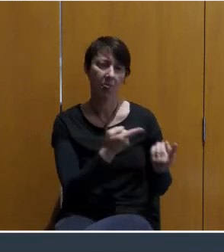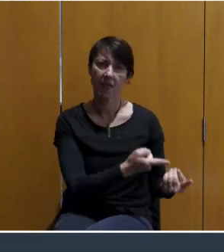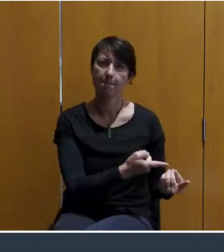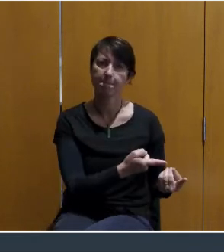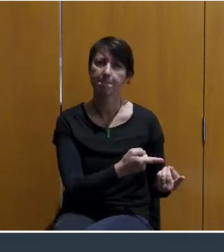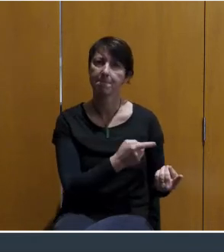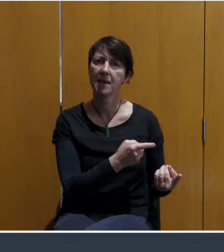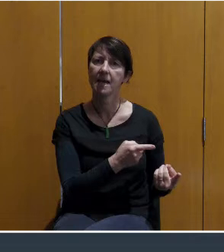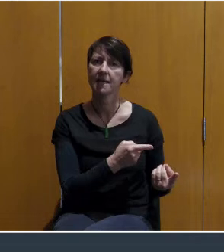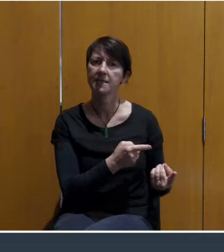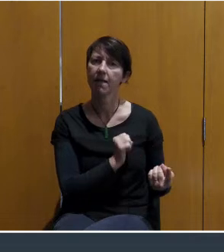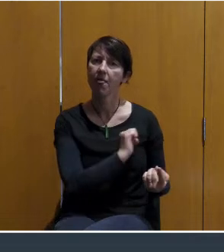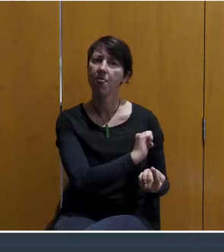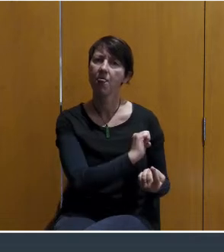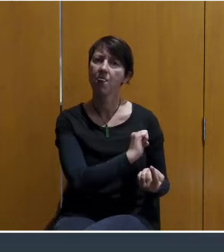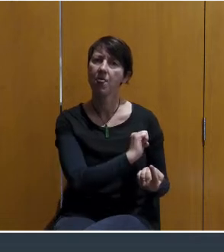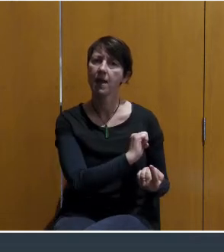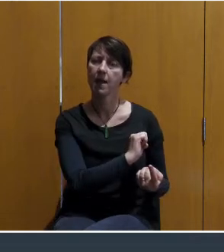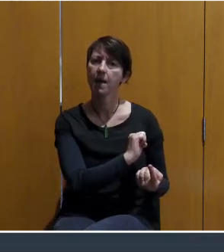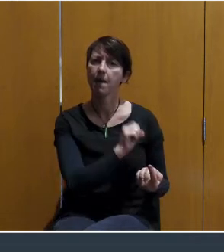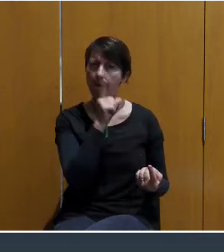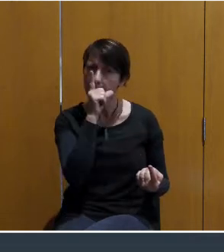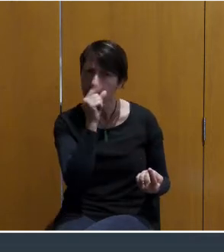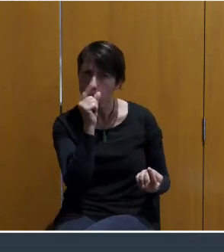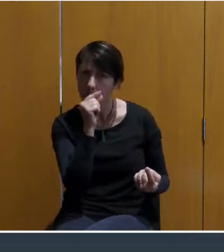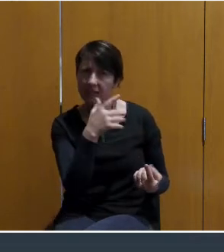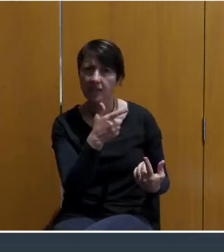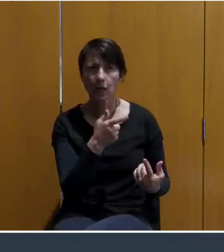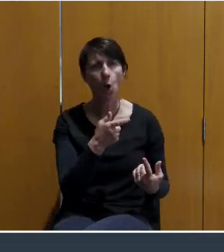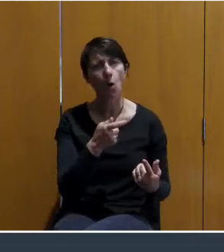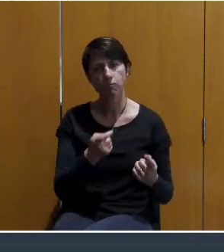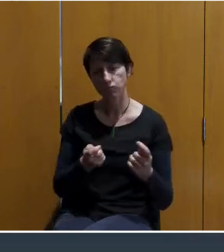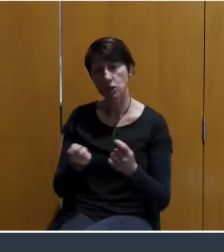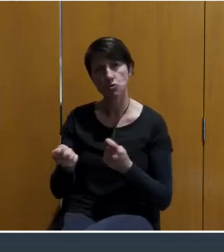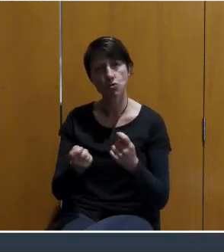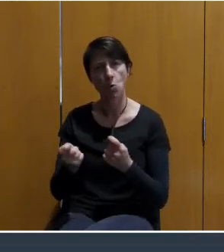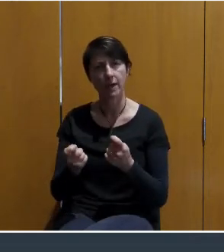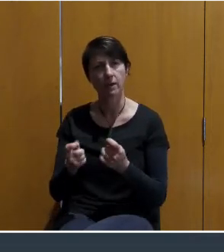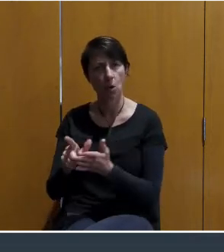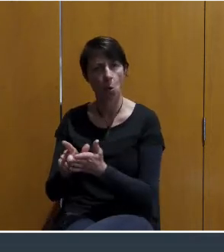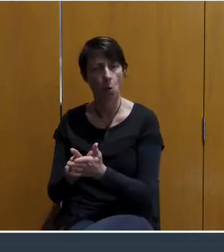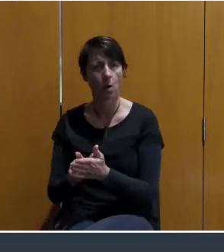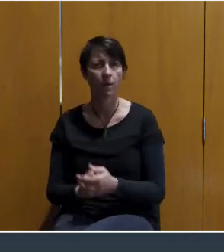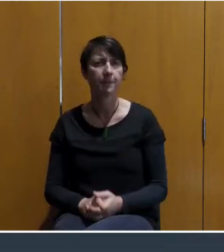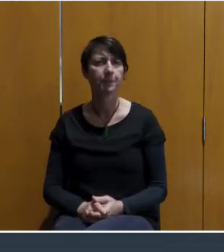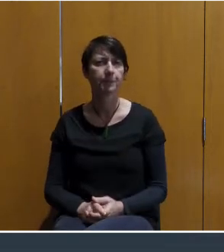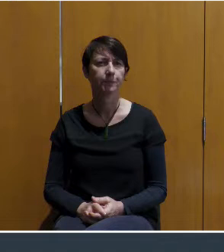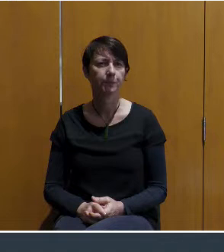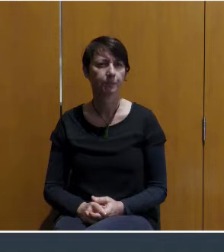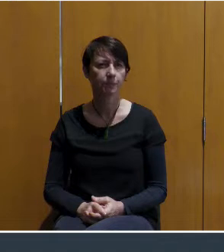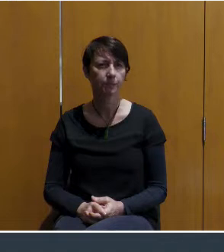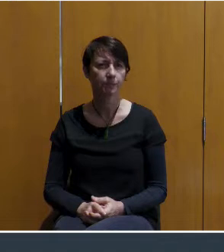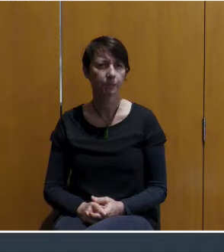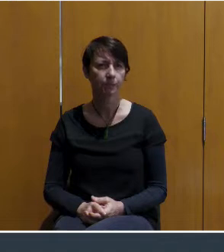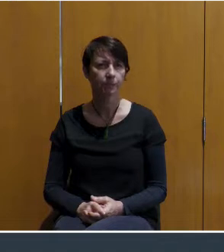bylaws. I was just wondering if you had read the commentary or if you were aware that the proposed bylaw changes are supported by the dog control